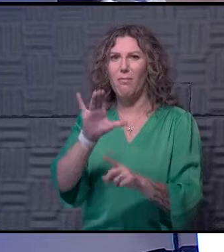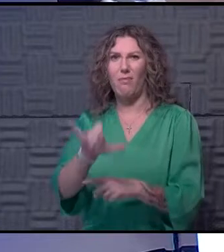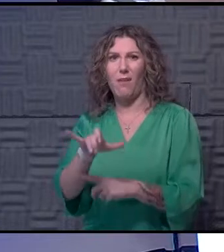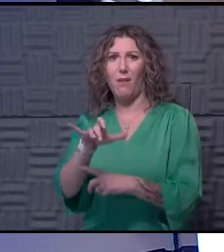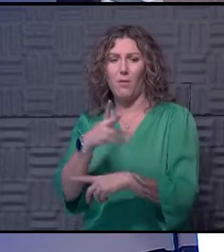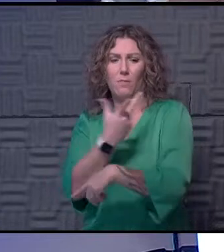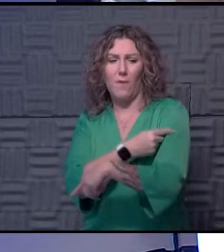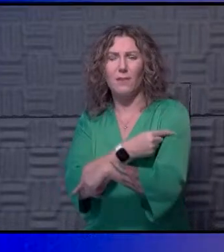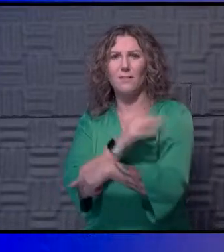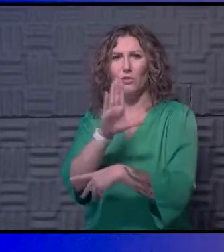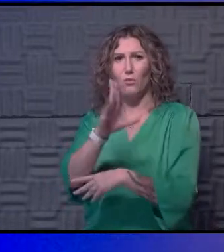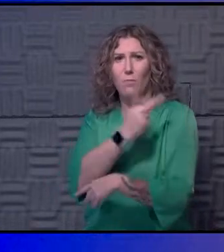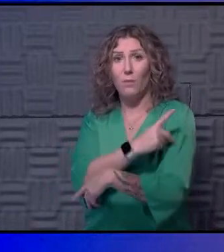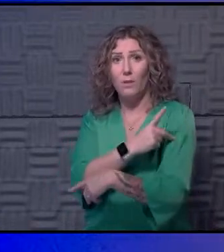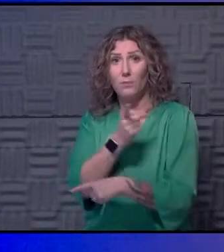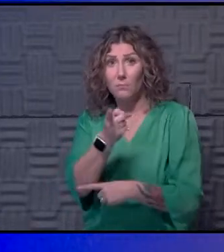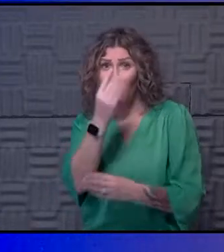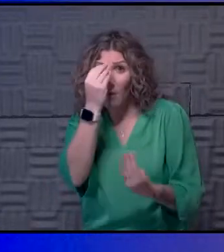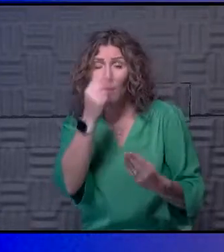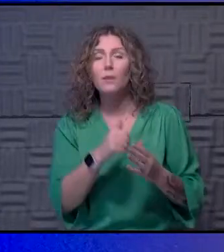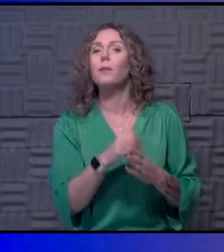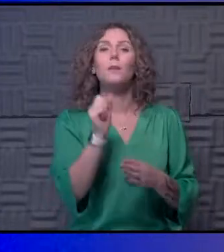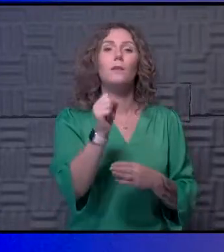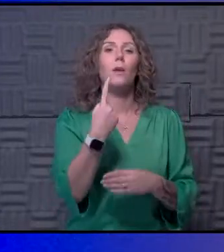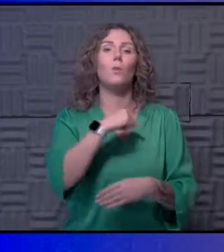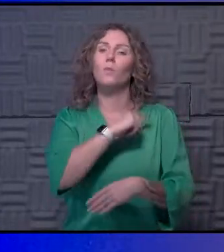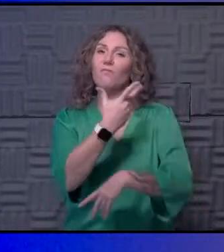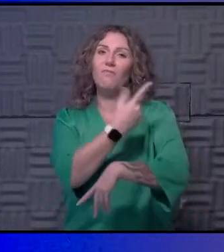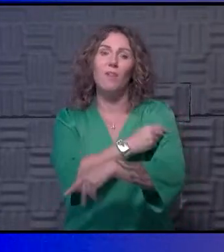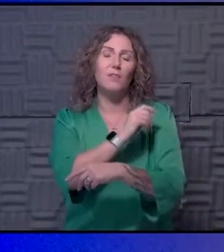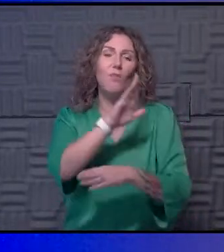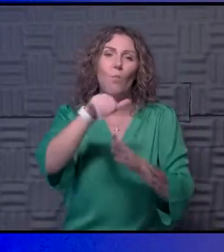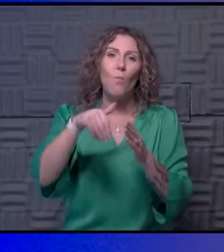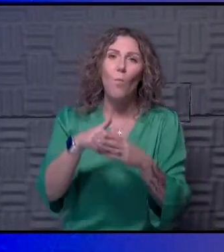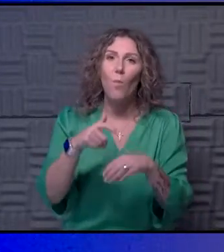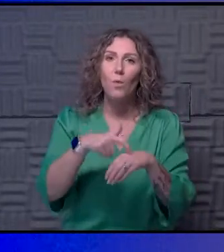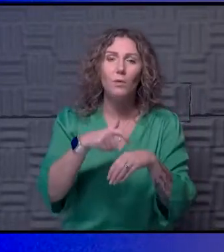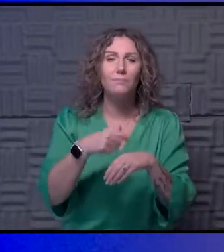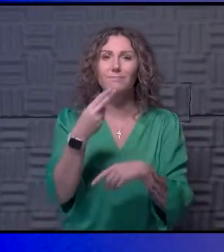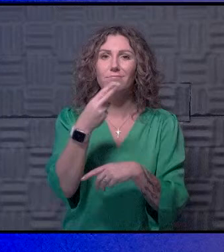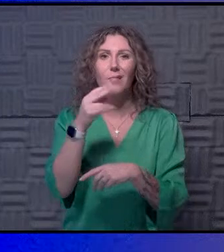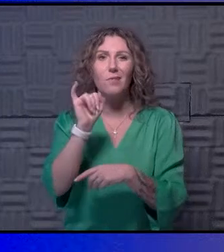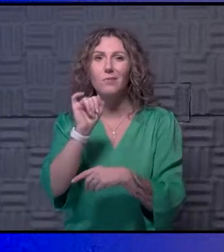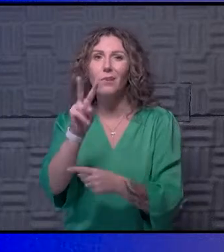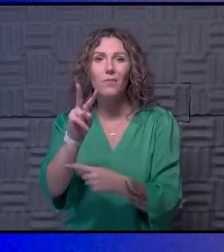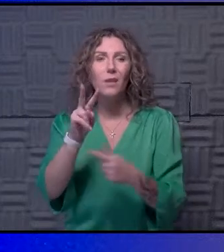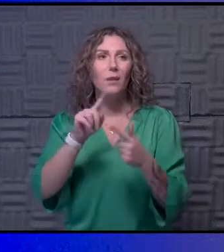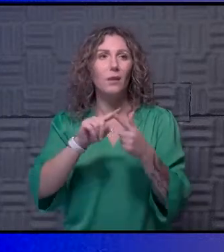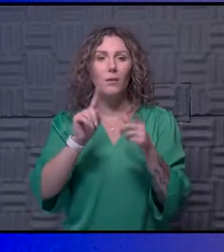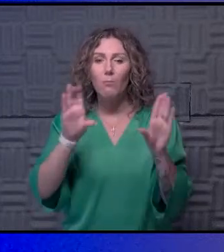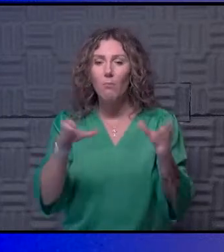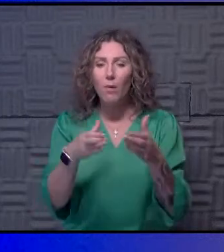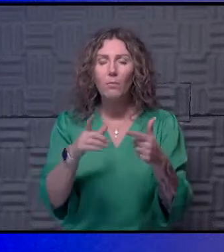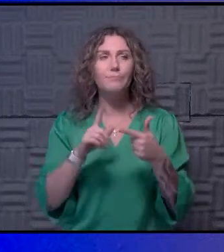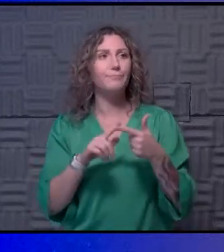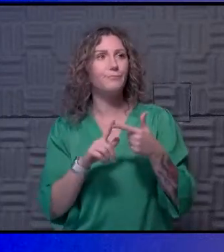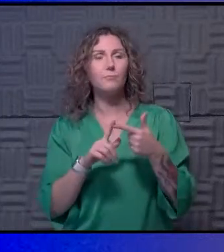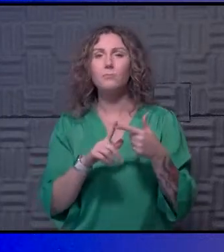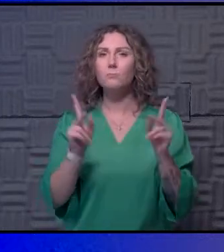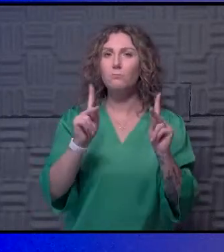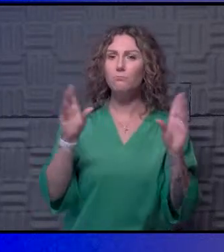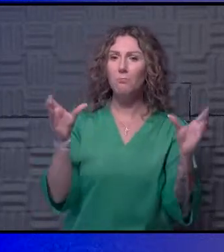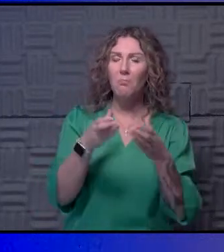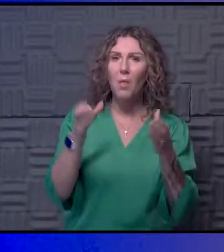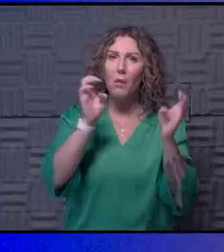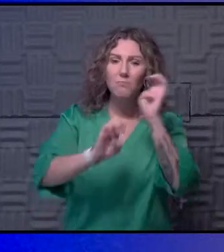Yeah. You know, even we do vaccinations all the time for our HIV population, for our populations that we